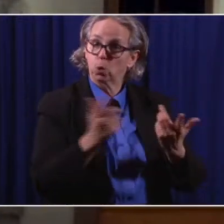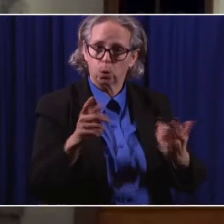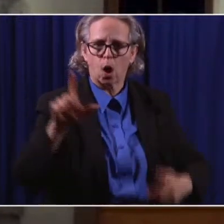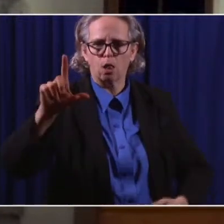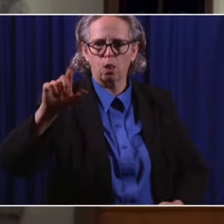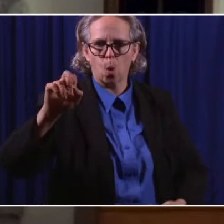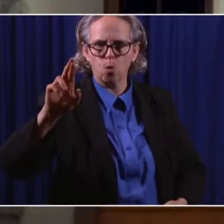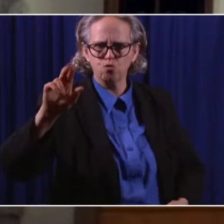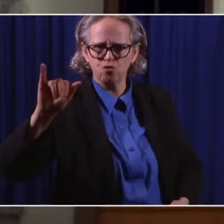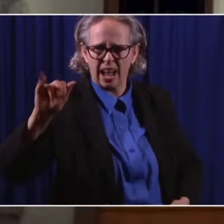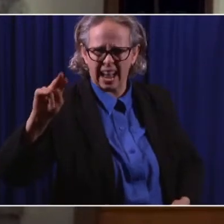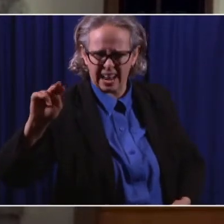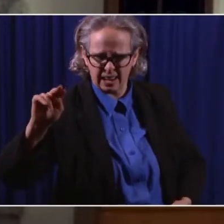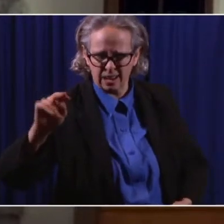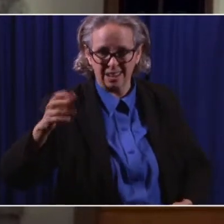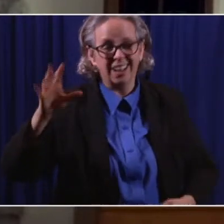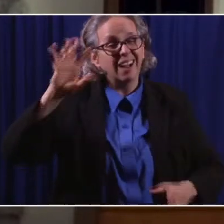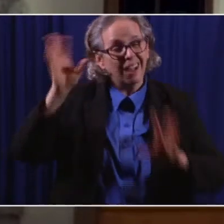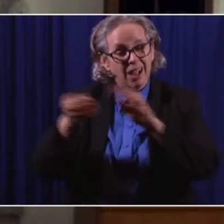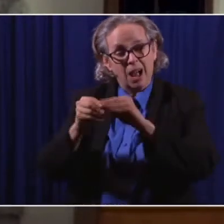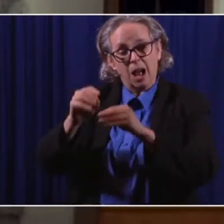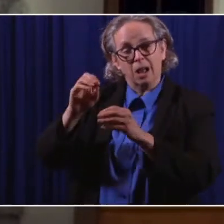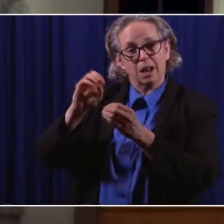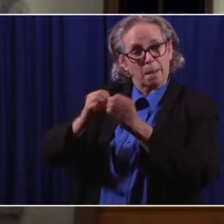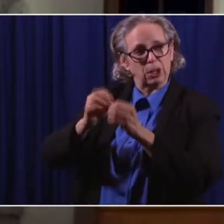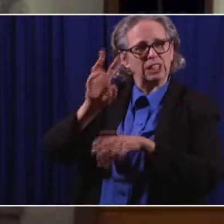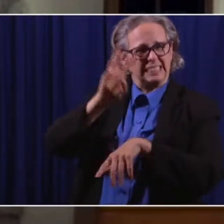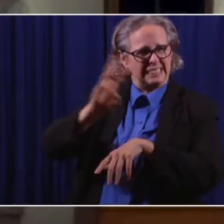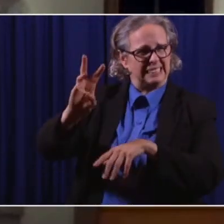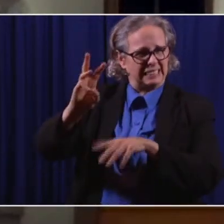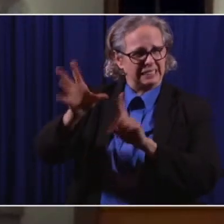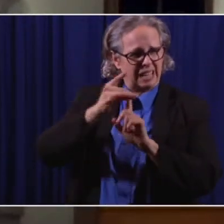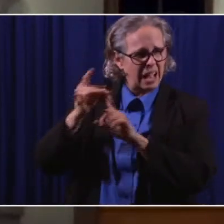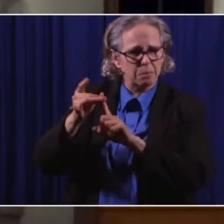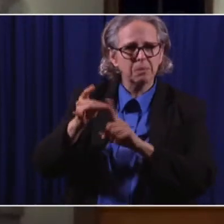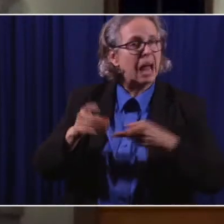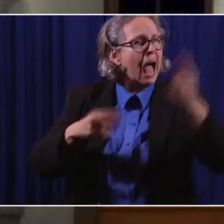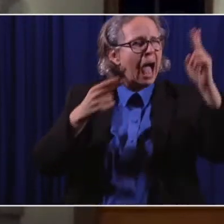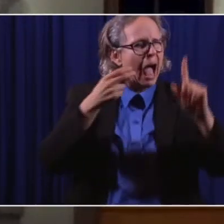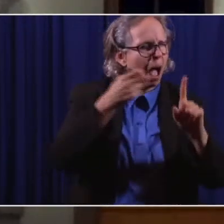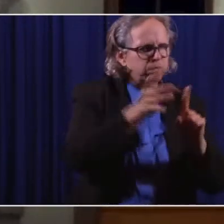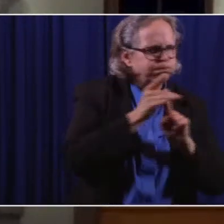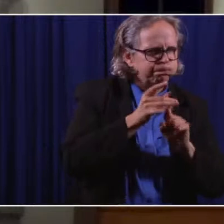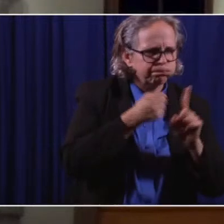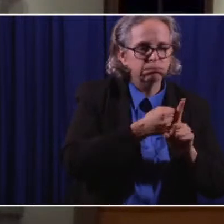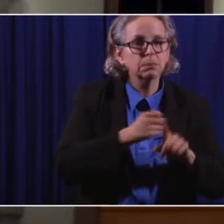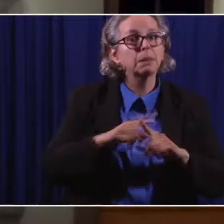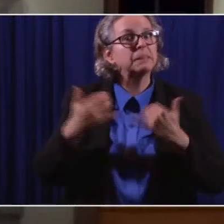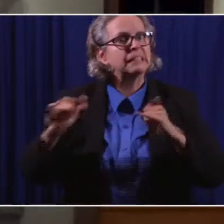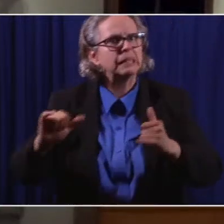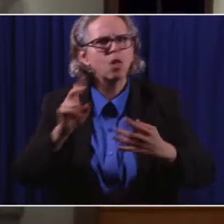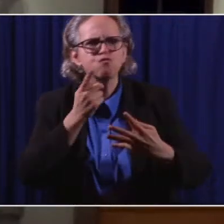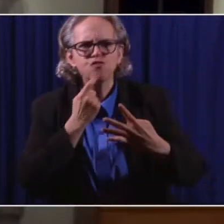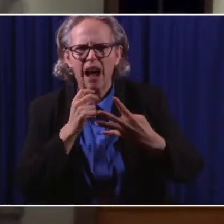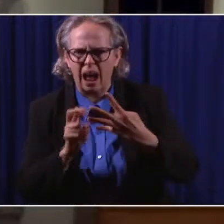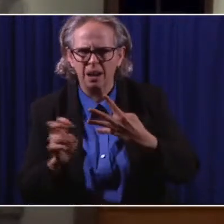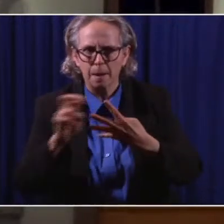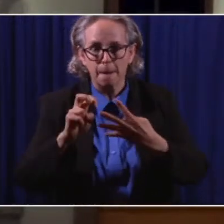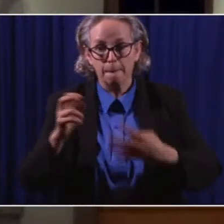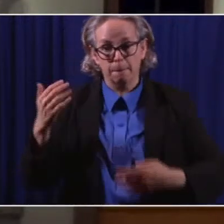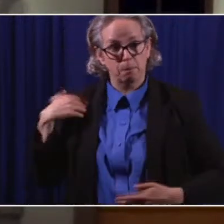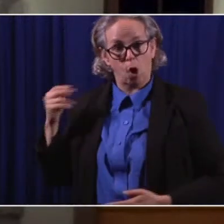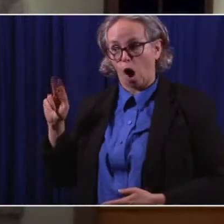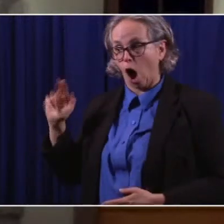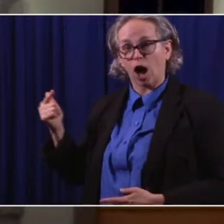over the high incidence, but they returned to red this week. Last time they were red was the week of August 27th. County has